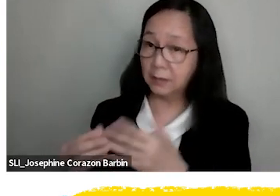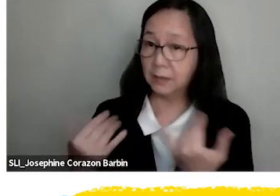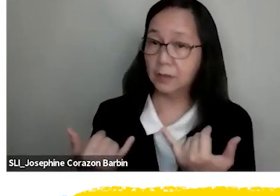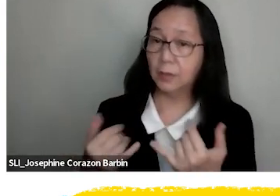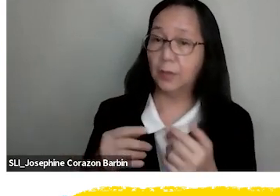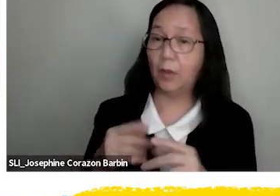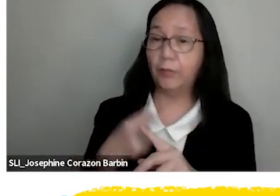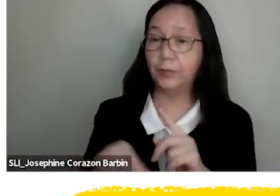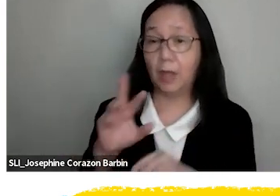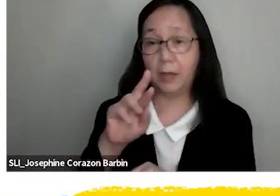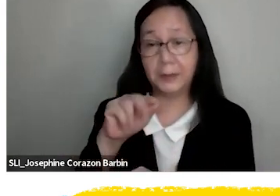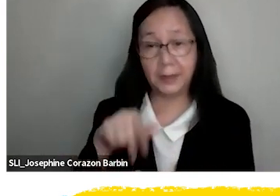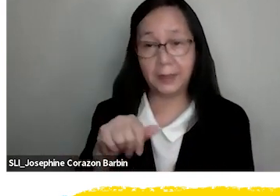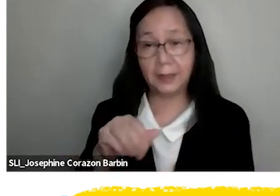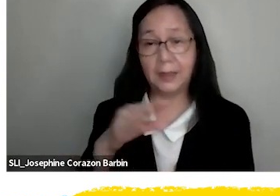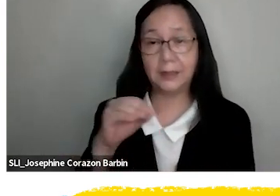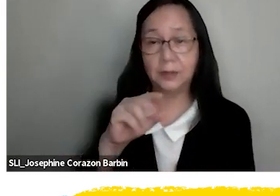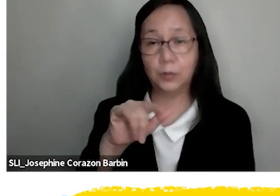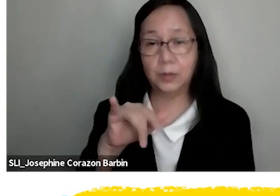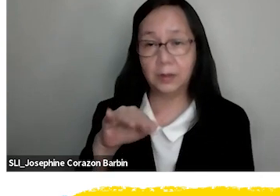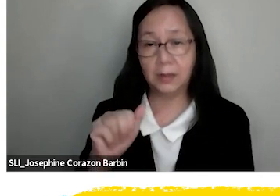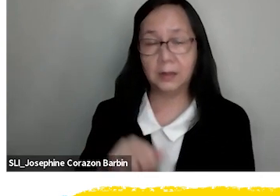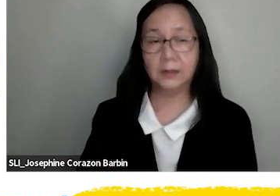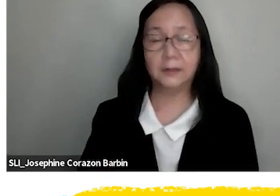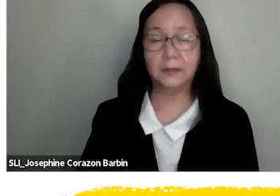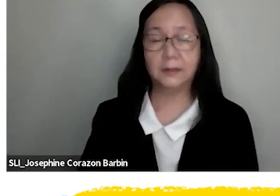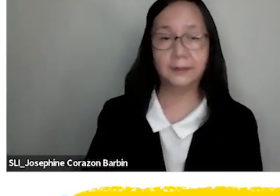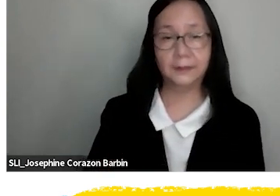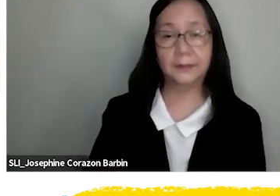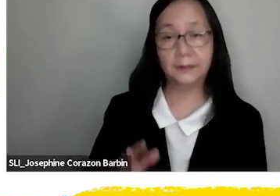guidance of the RPA on COEA. Next slide, please.